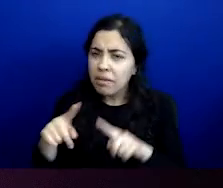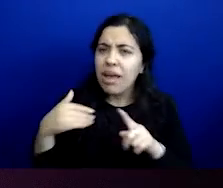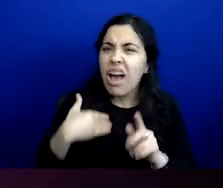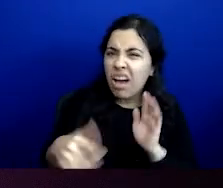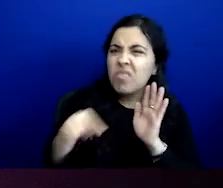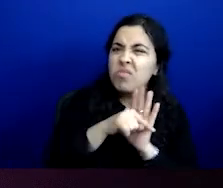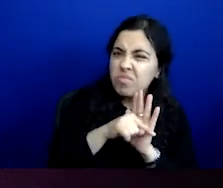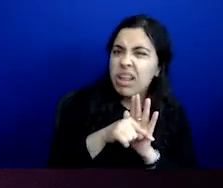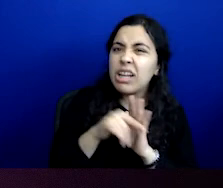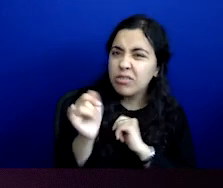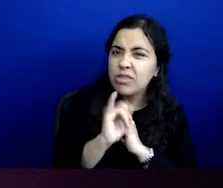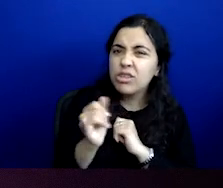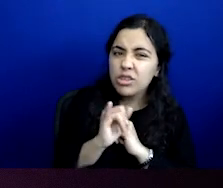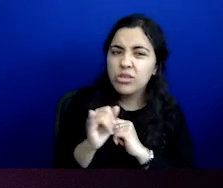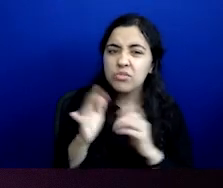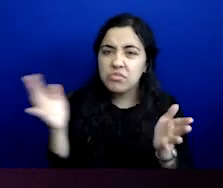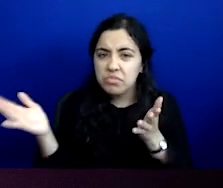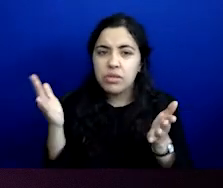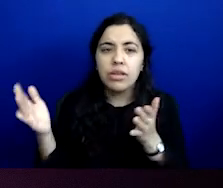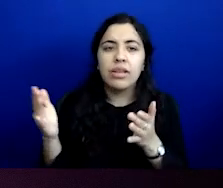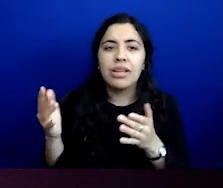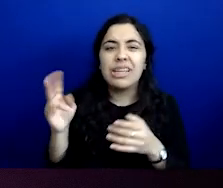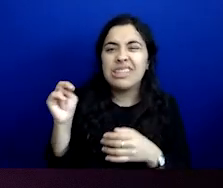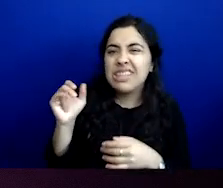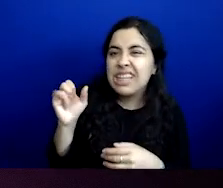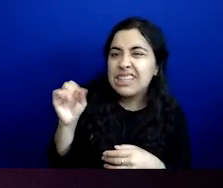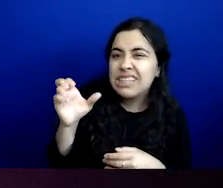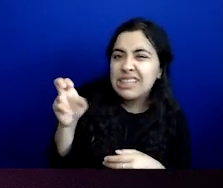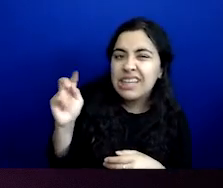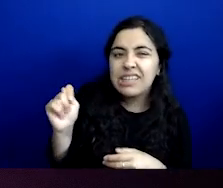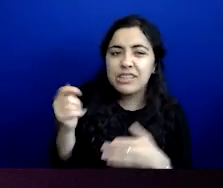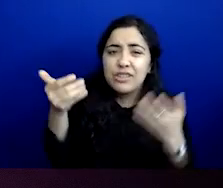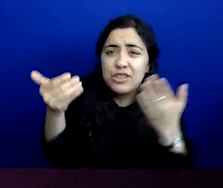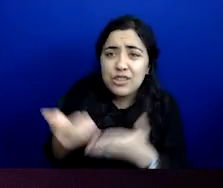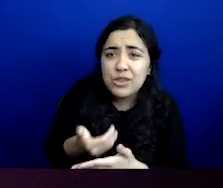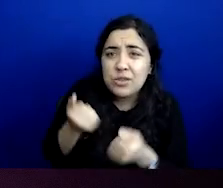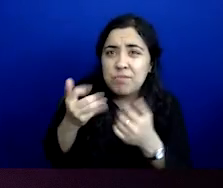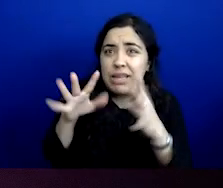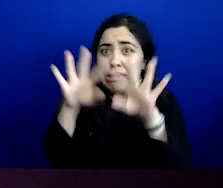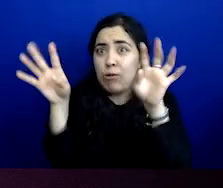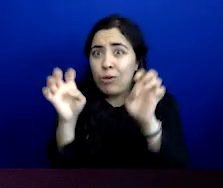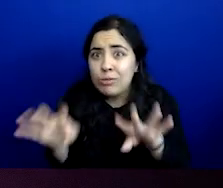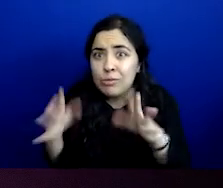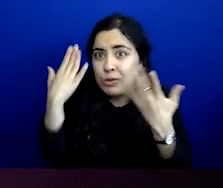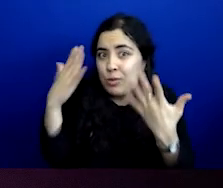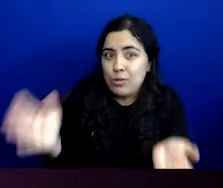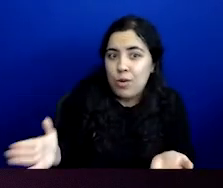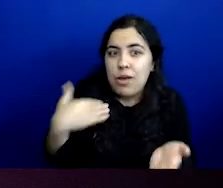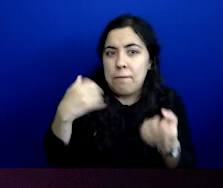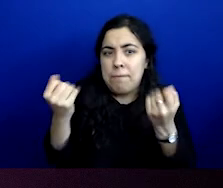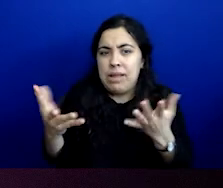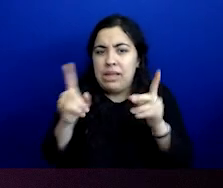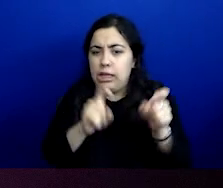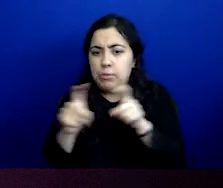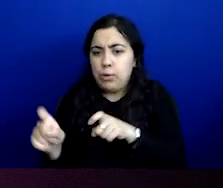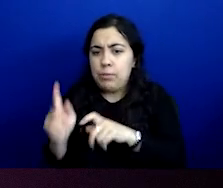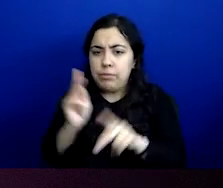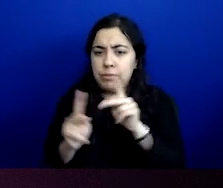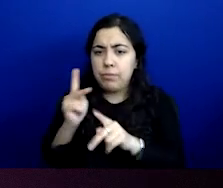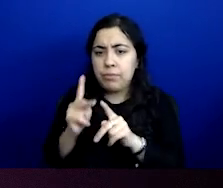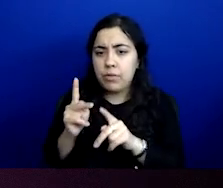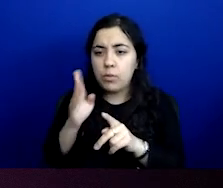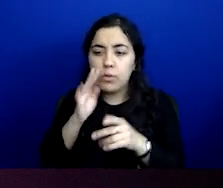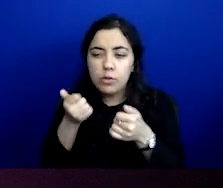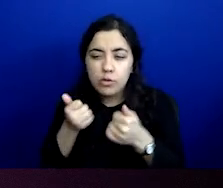stuff. It's very nascent, it's very new. There are a lot of things that we just don't know. There are a lot of experiments happening that people will